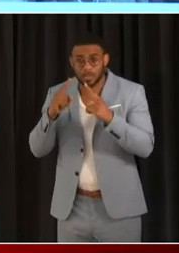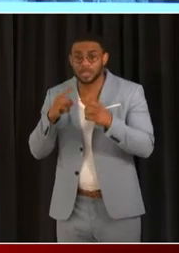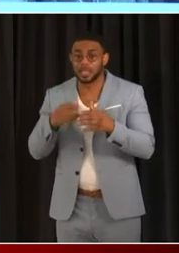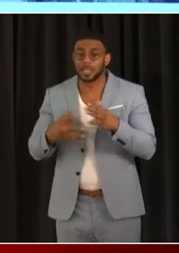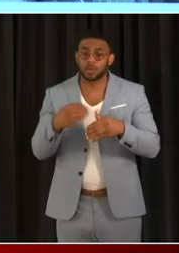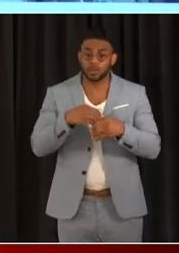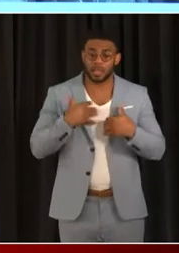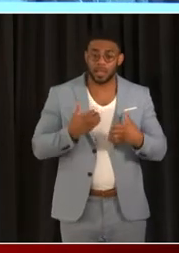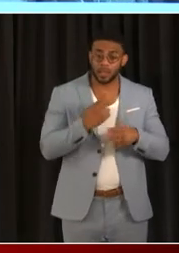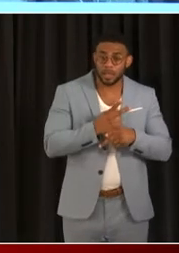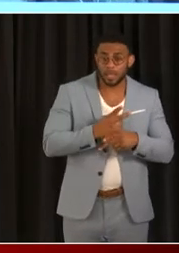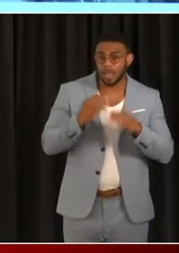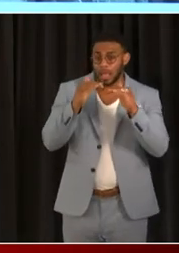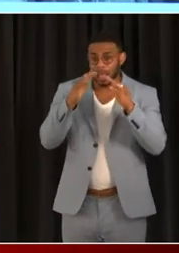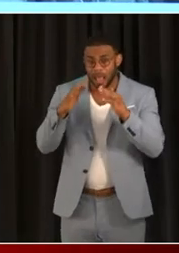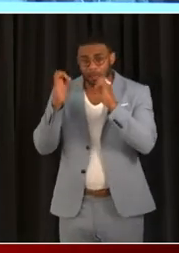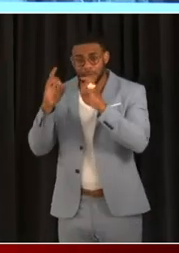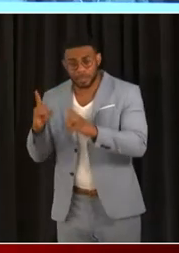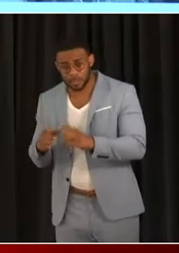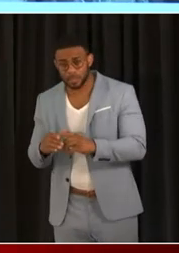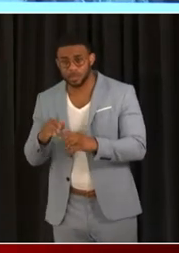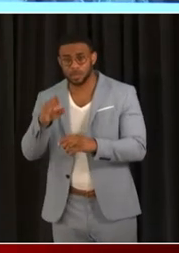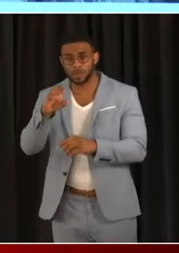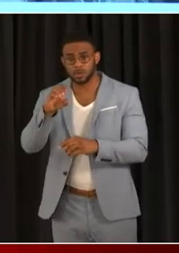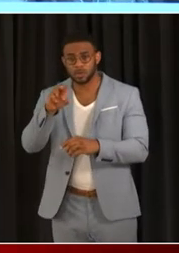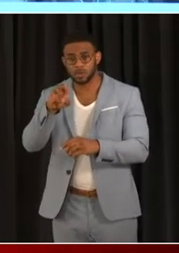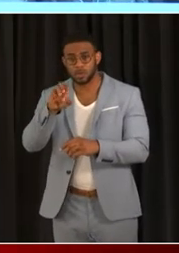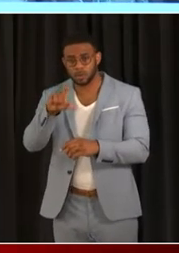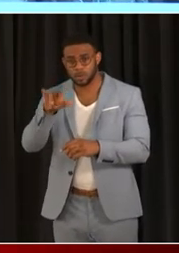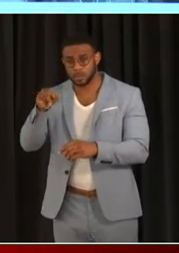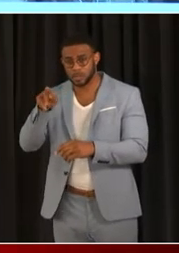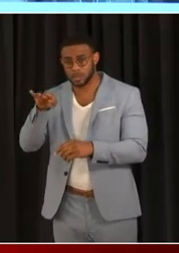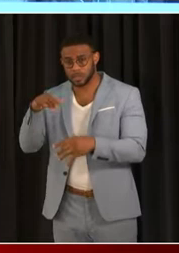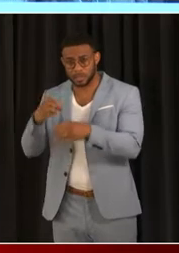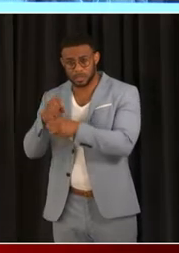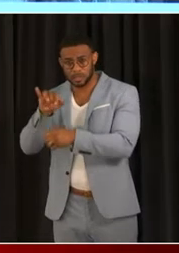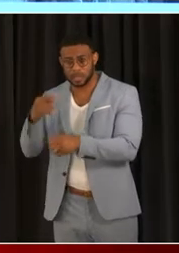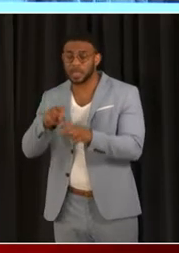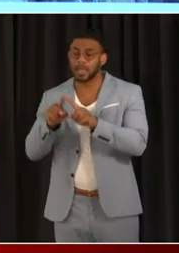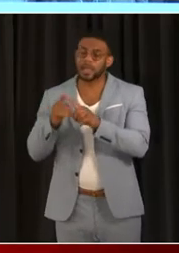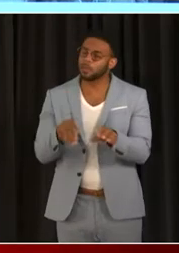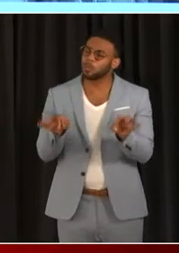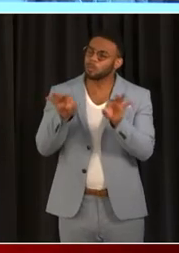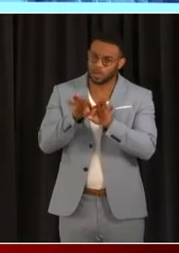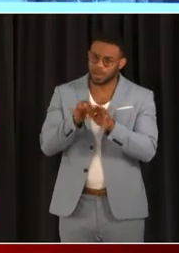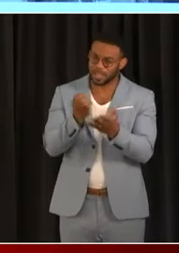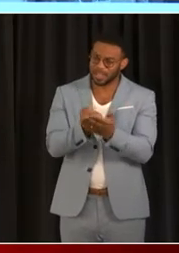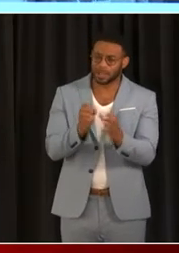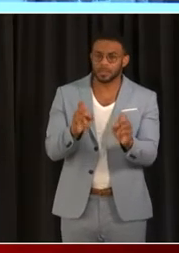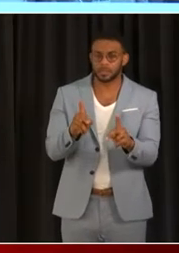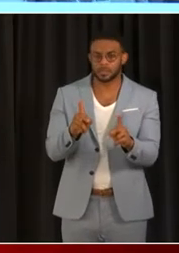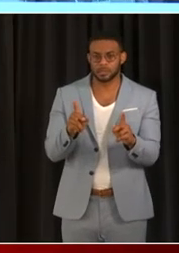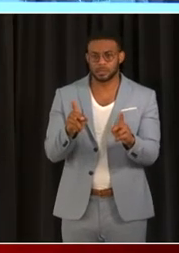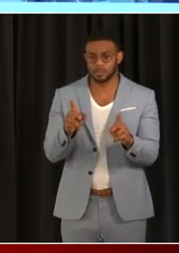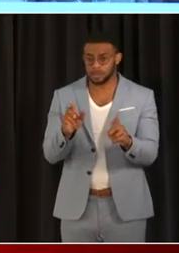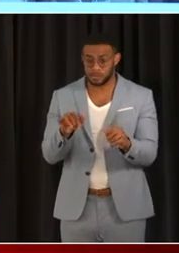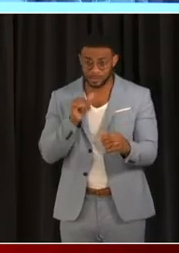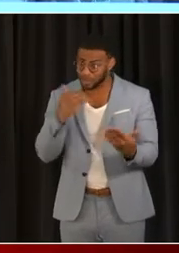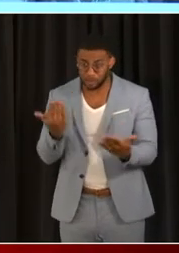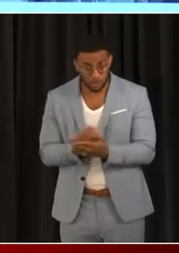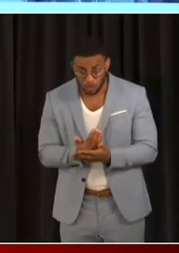in healthcare, housing, education, criminal justice system, and importantly, economic opportunities. And so these issues aren't